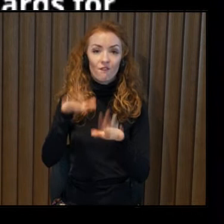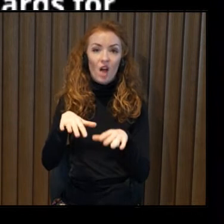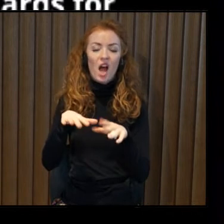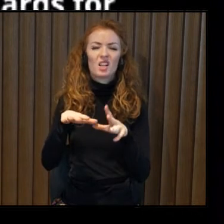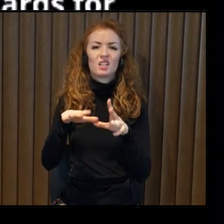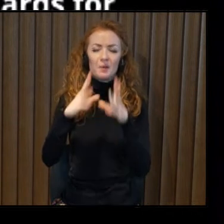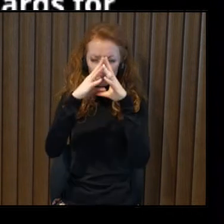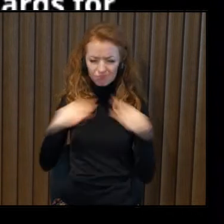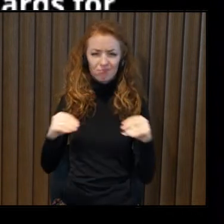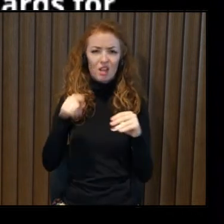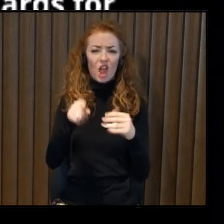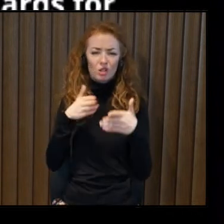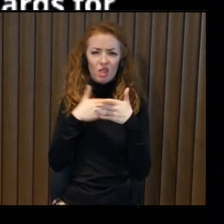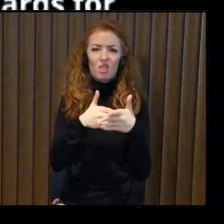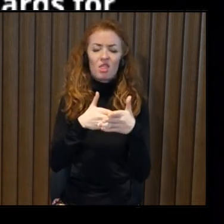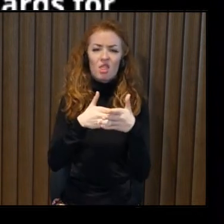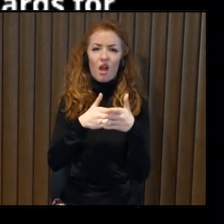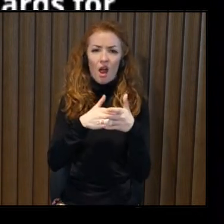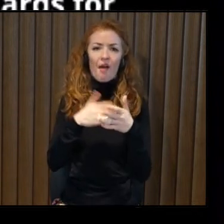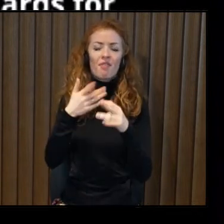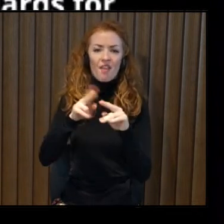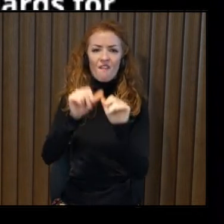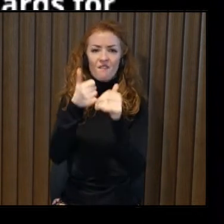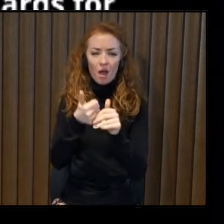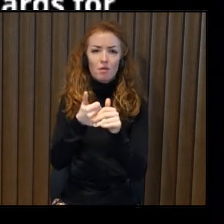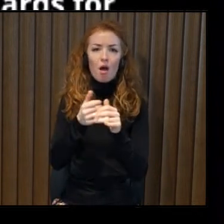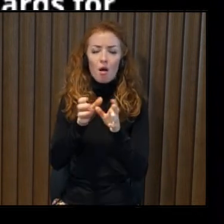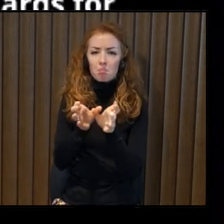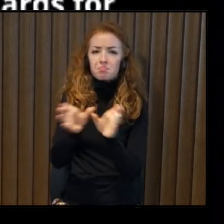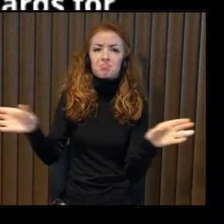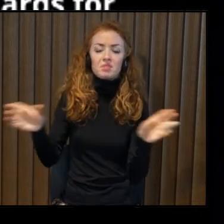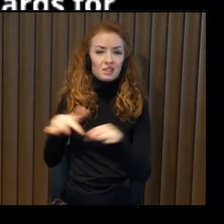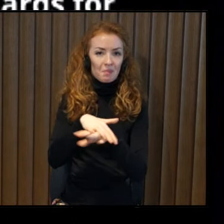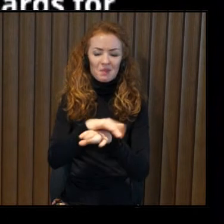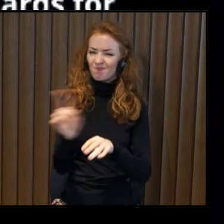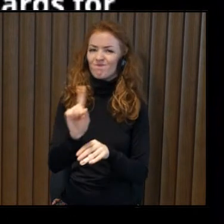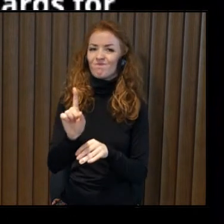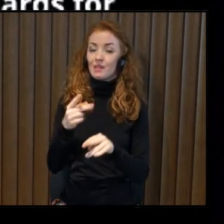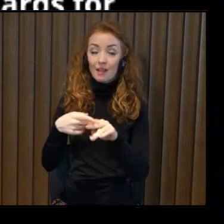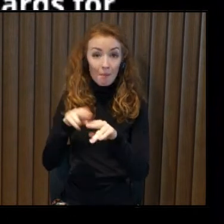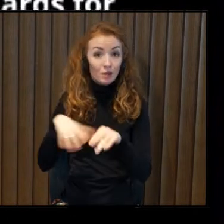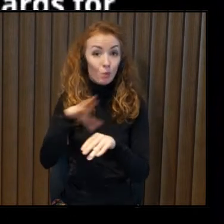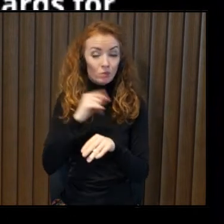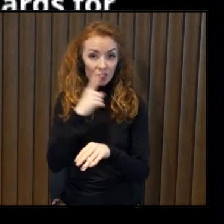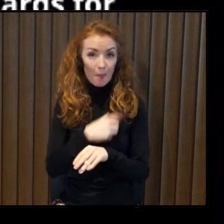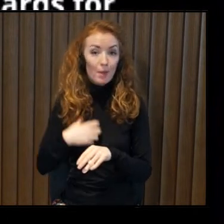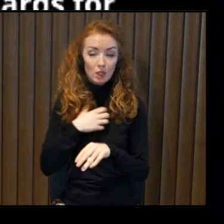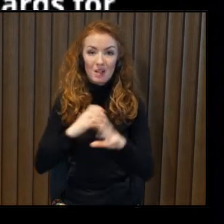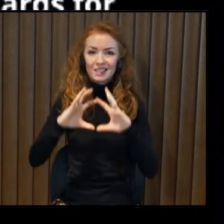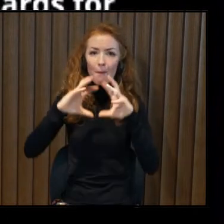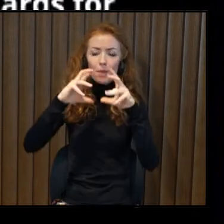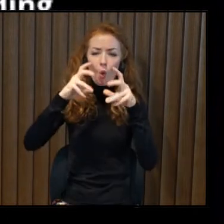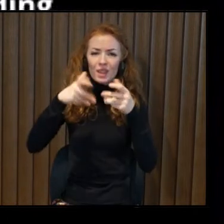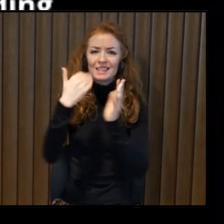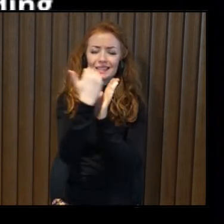society. We need designers that can adhere to international standards for universal design and test for accessibility and